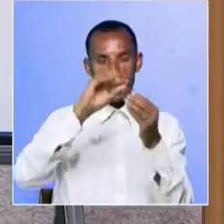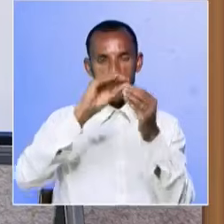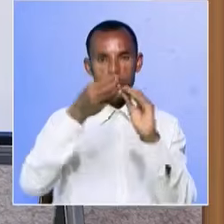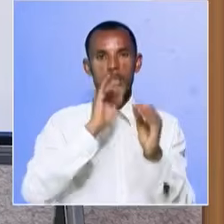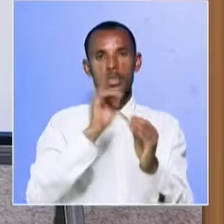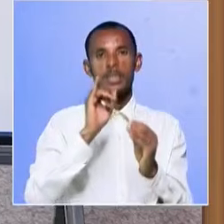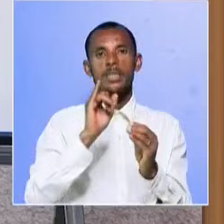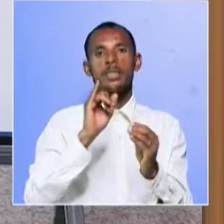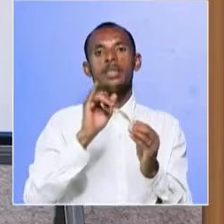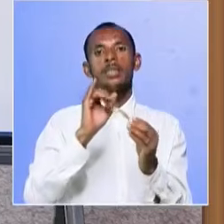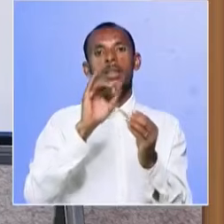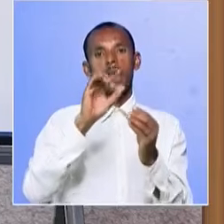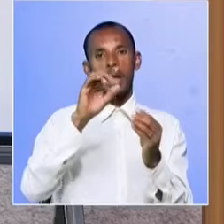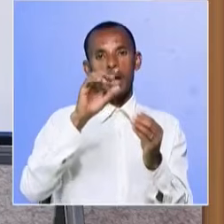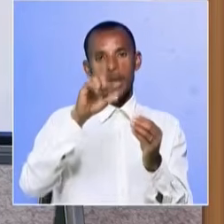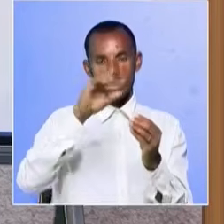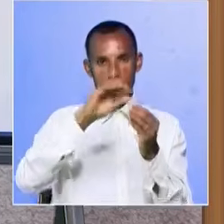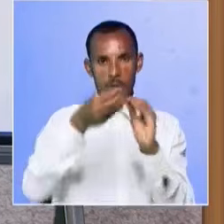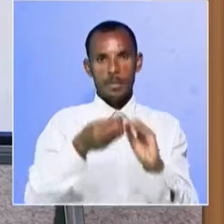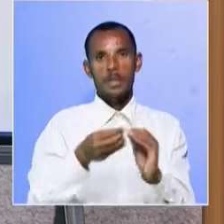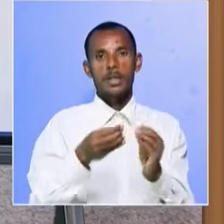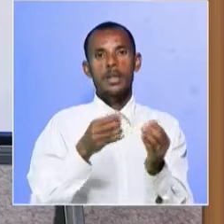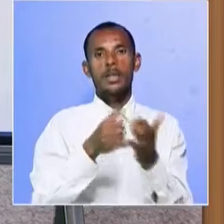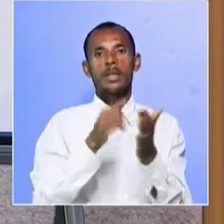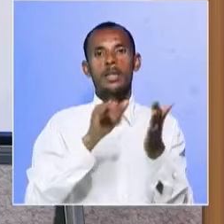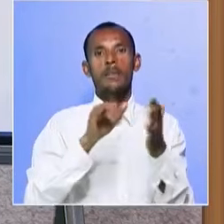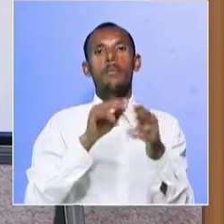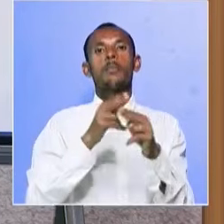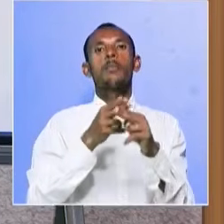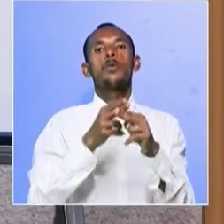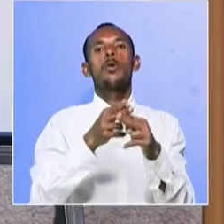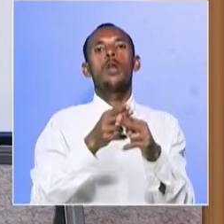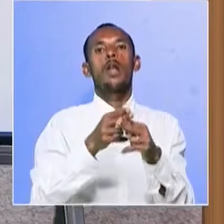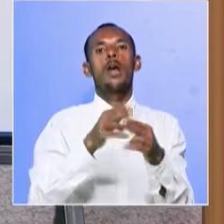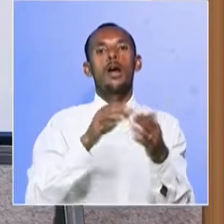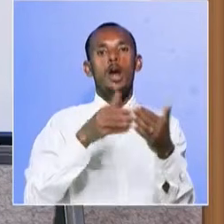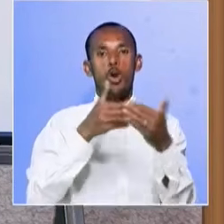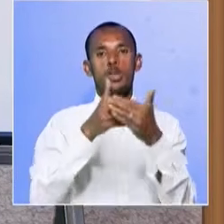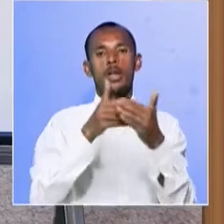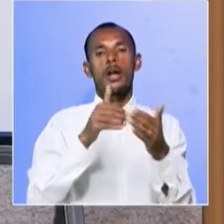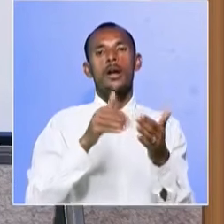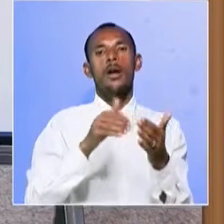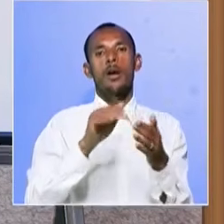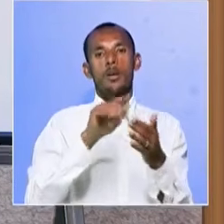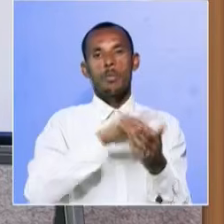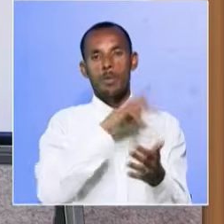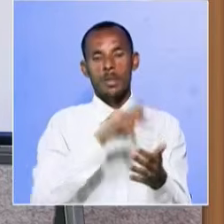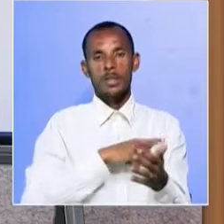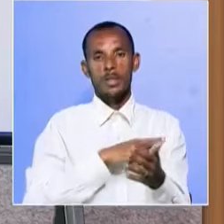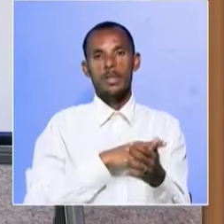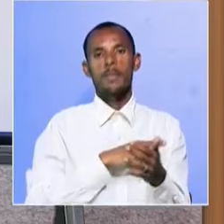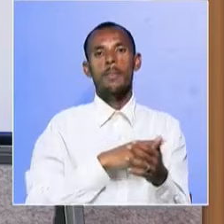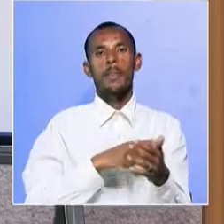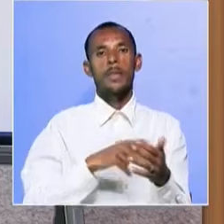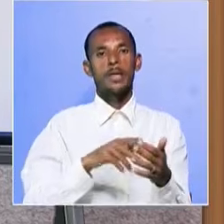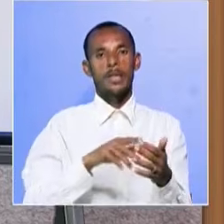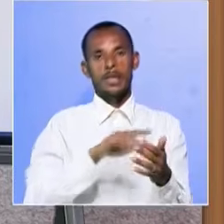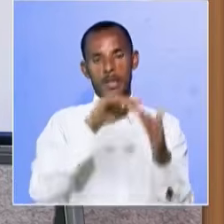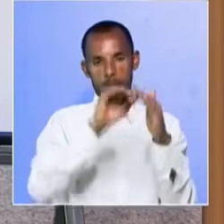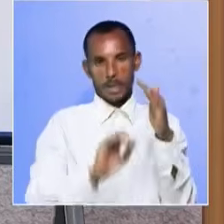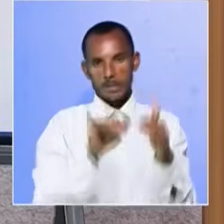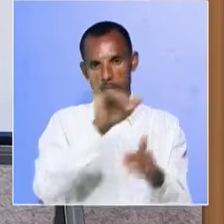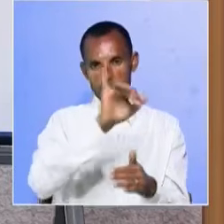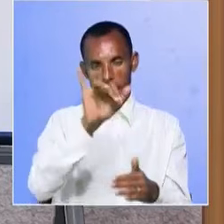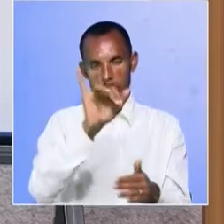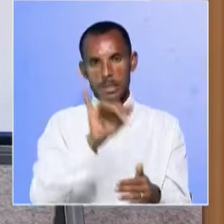number. That property is called closure property. There is also a closure property on subtraction of rational numbers,